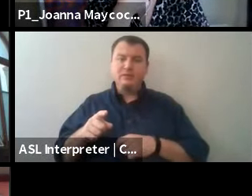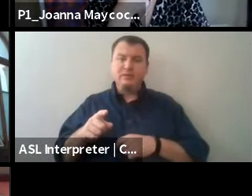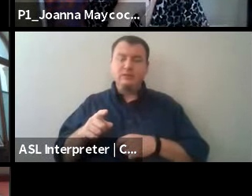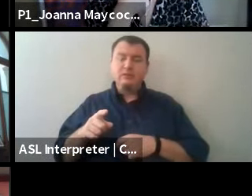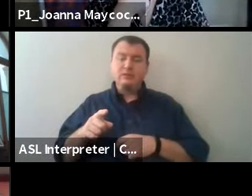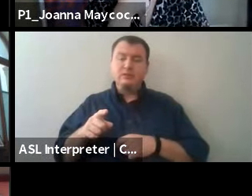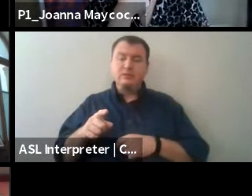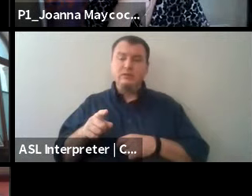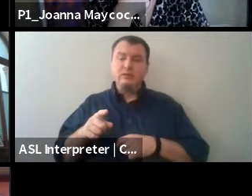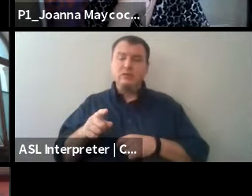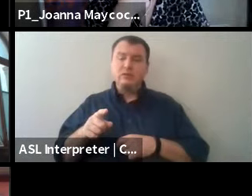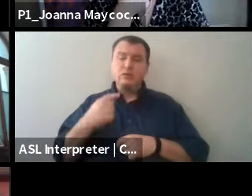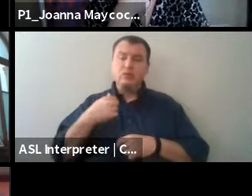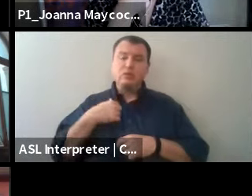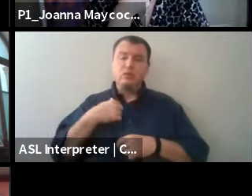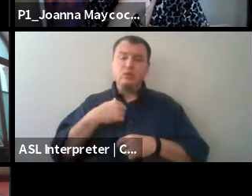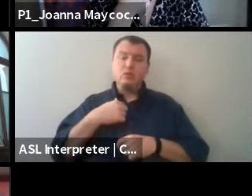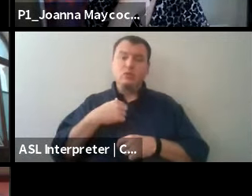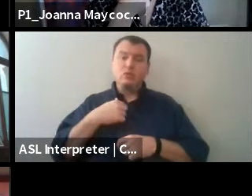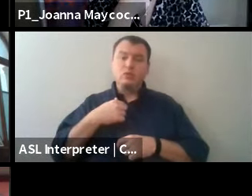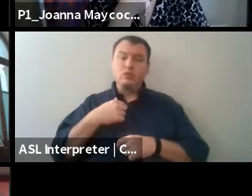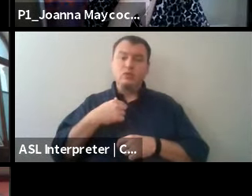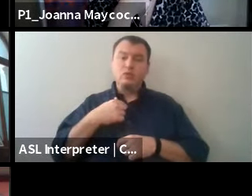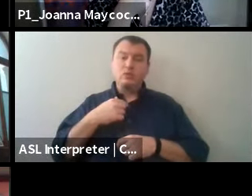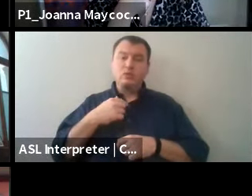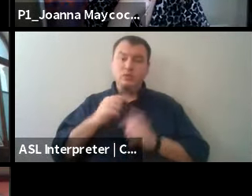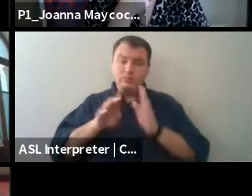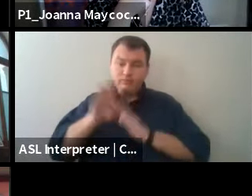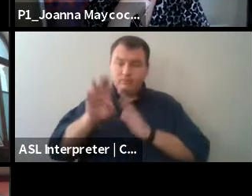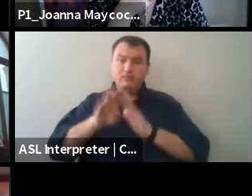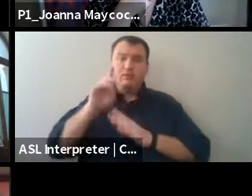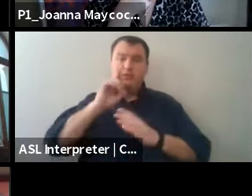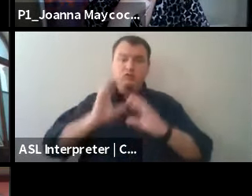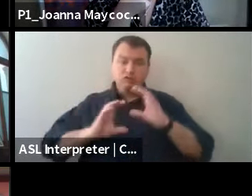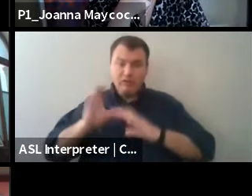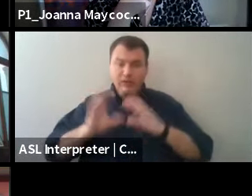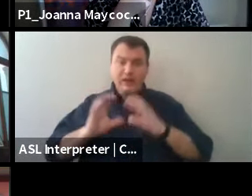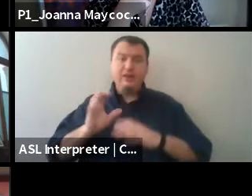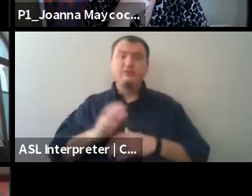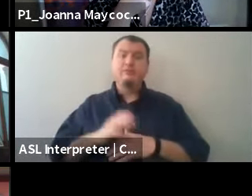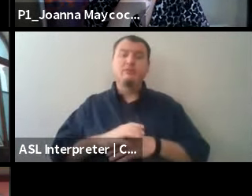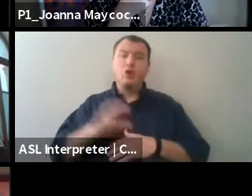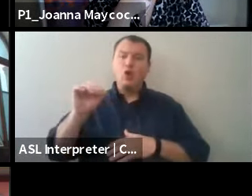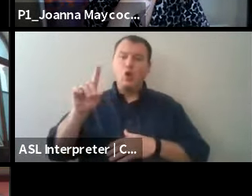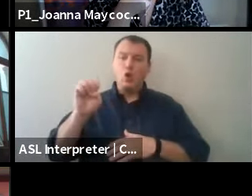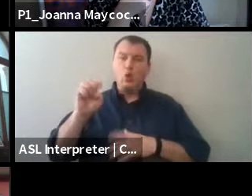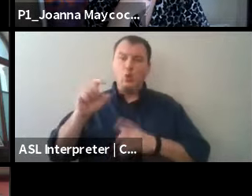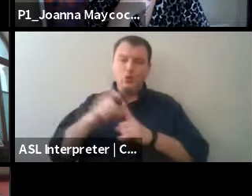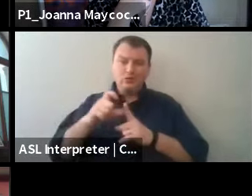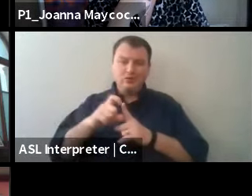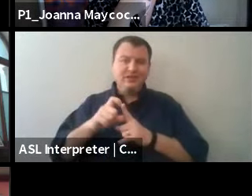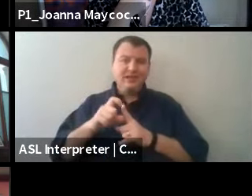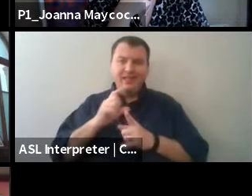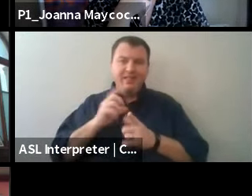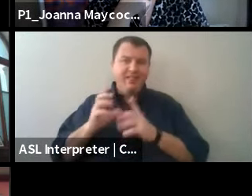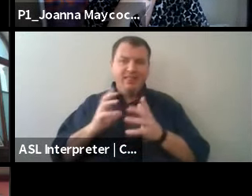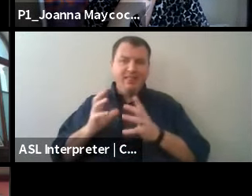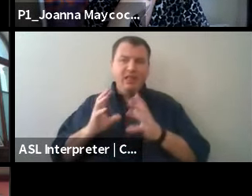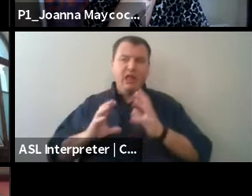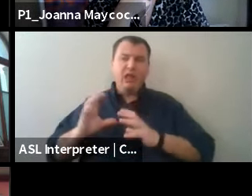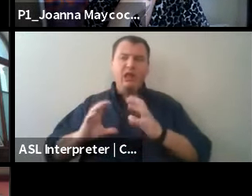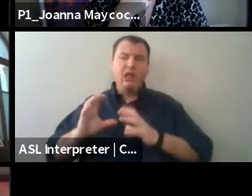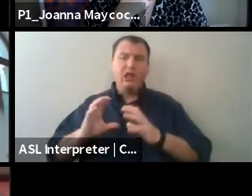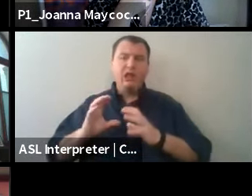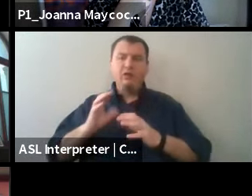we developed like, you know, code words for chats, because women were more open to like, you know, talking on chat instead of a phone